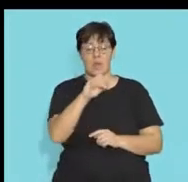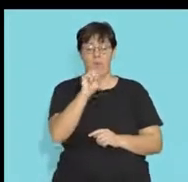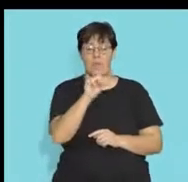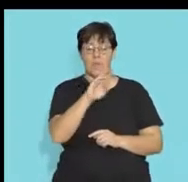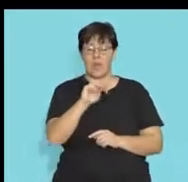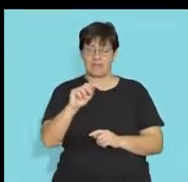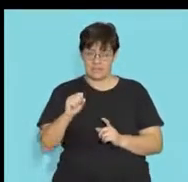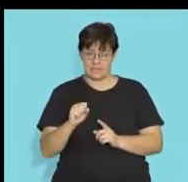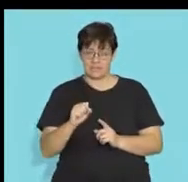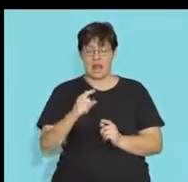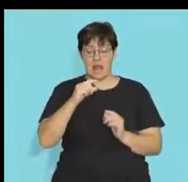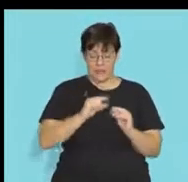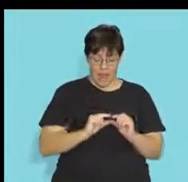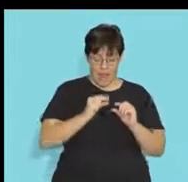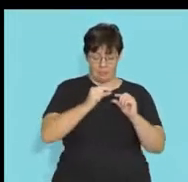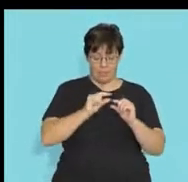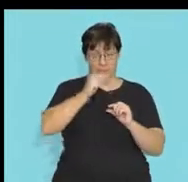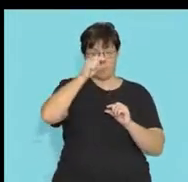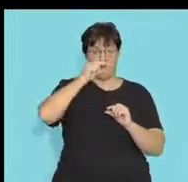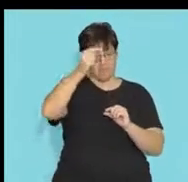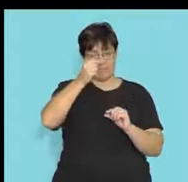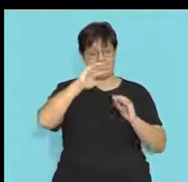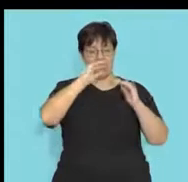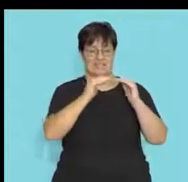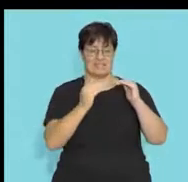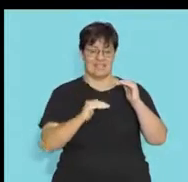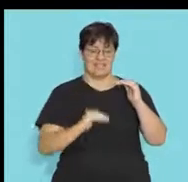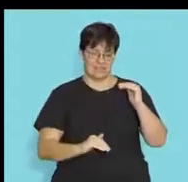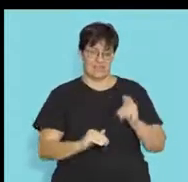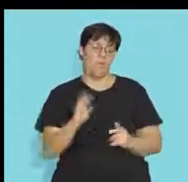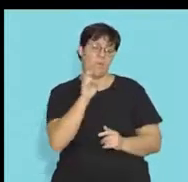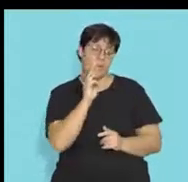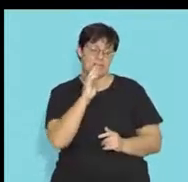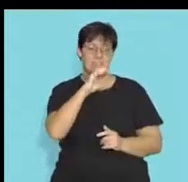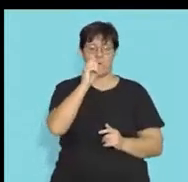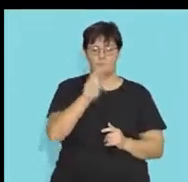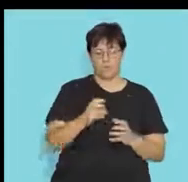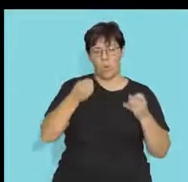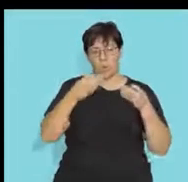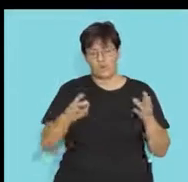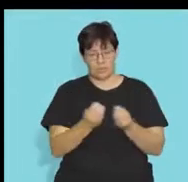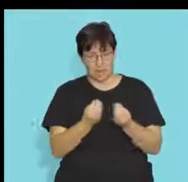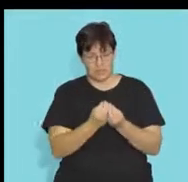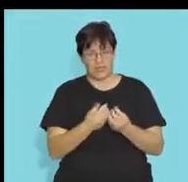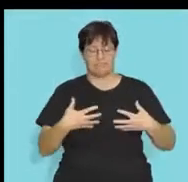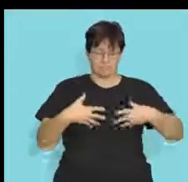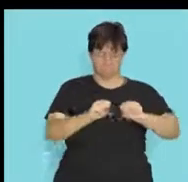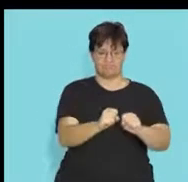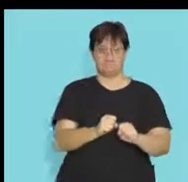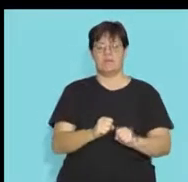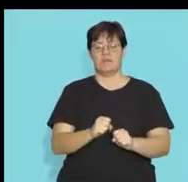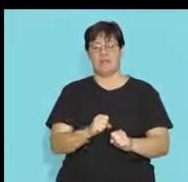biomass diminishes along the food chain with the loss of carbon dioxide, water, and waste products taking up that